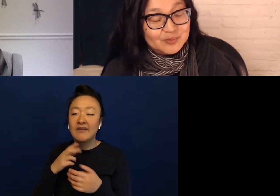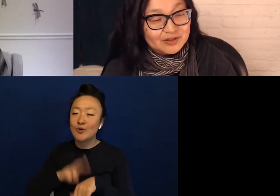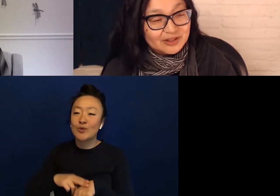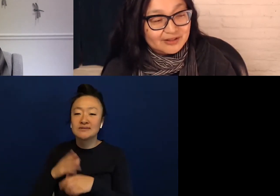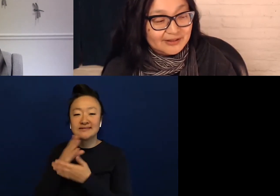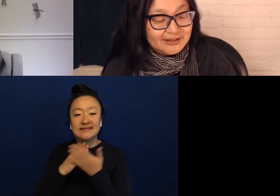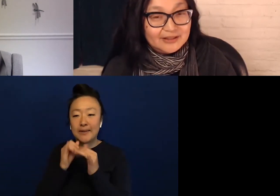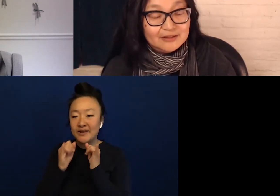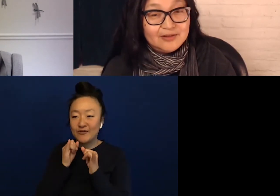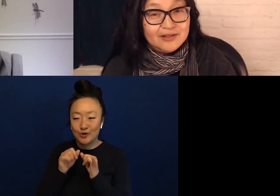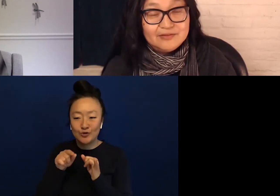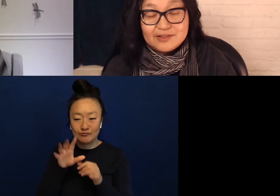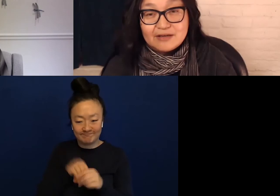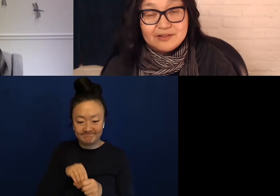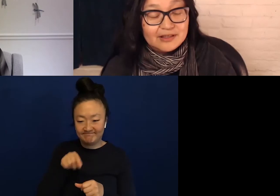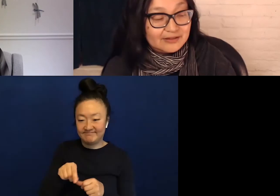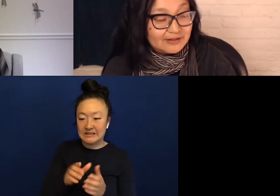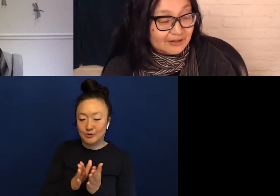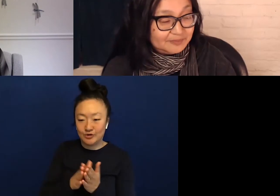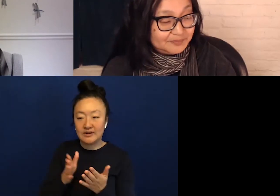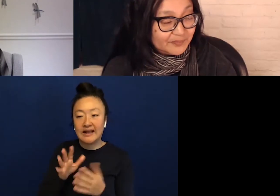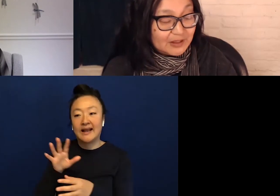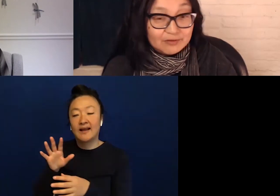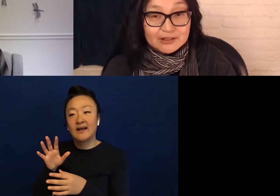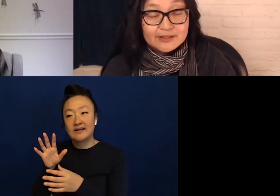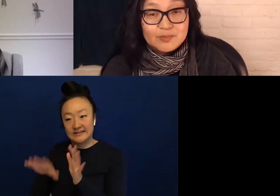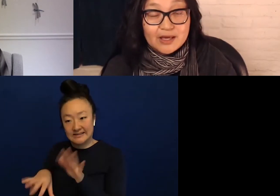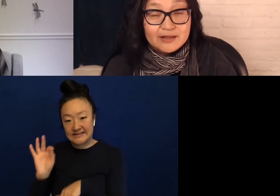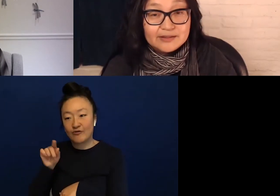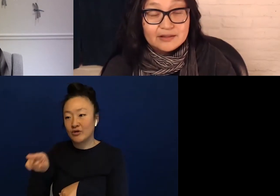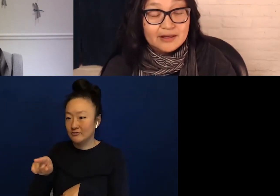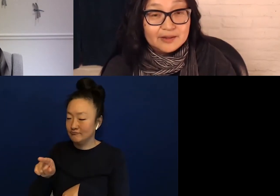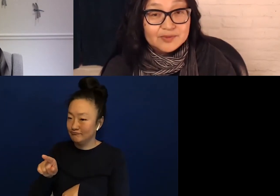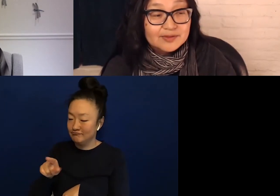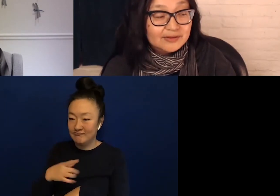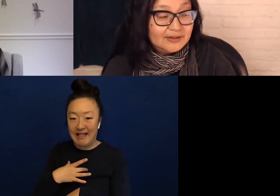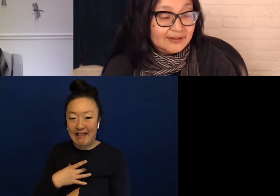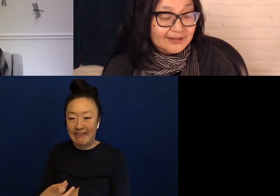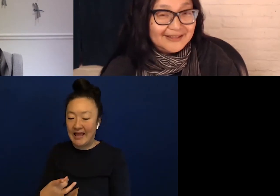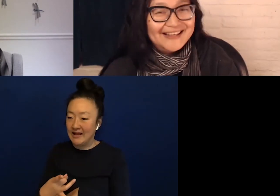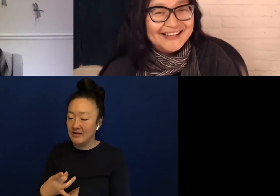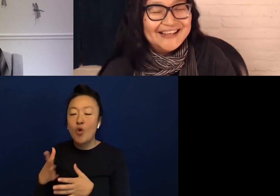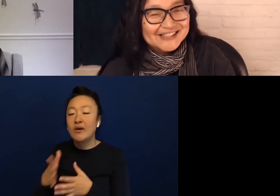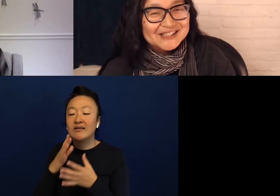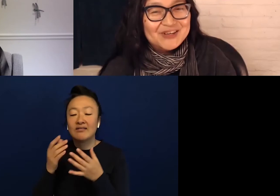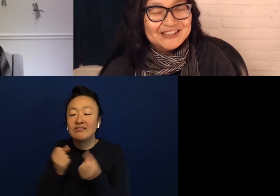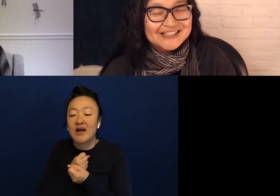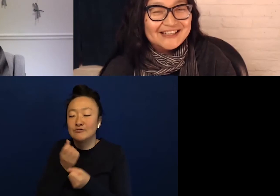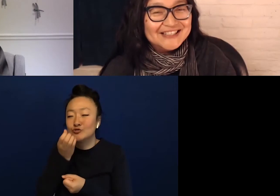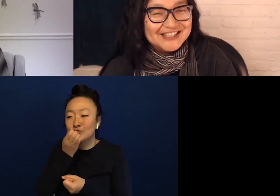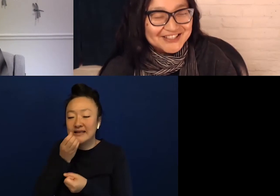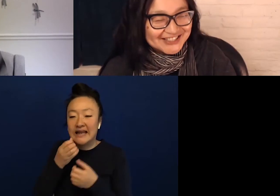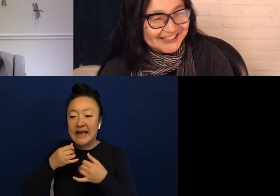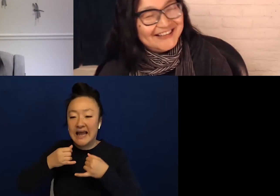in this book, mhm. including discovering that he really likes spaghettis and clams. That's his favorite